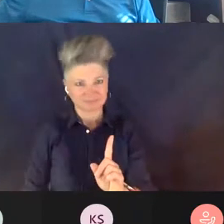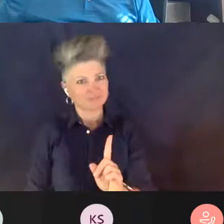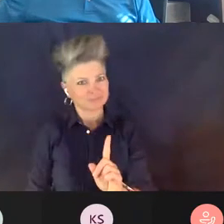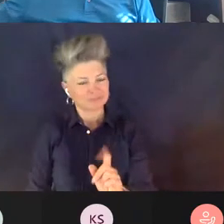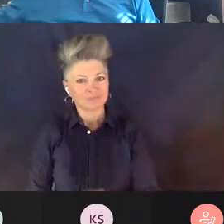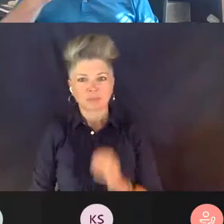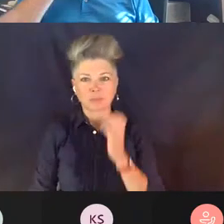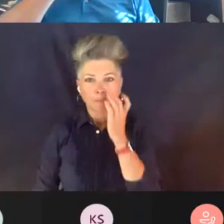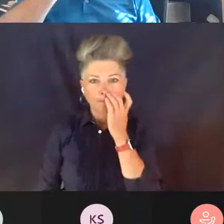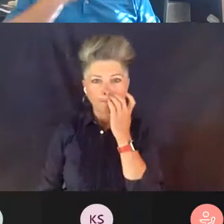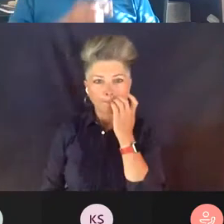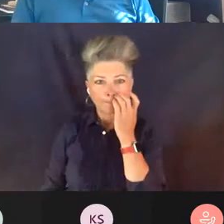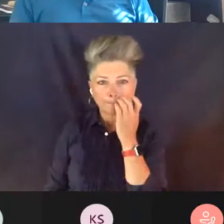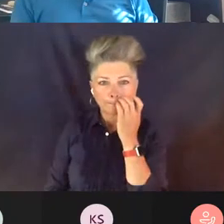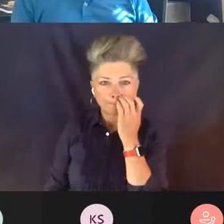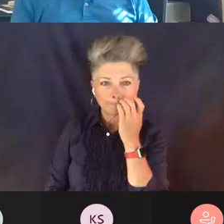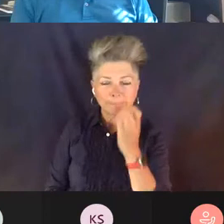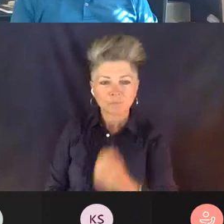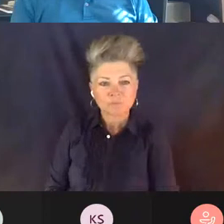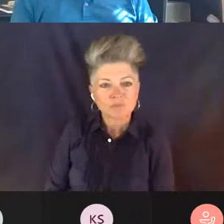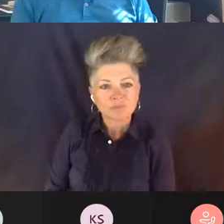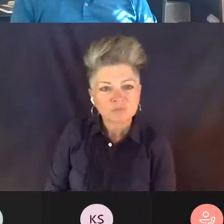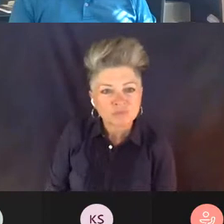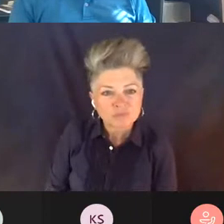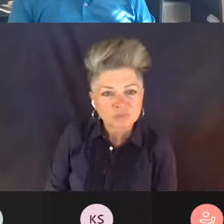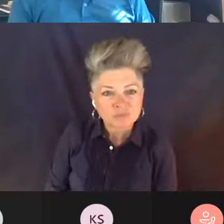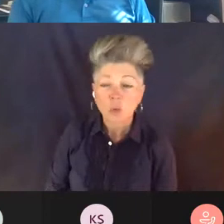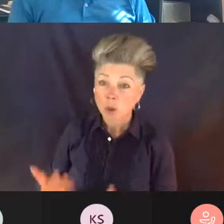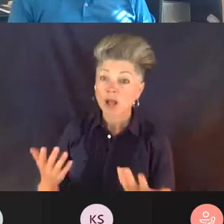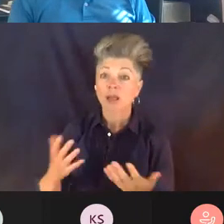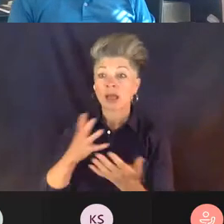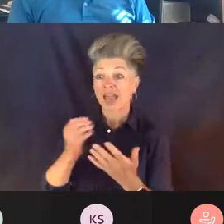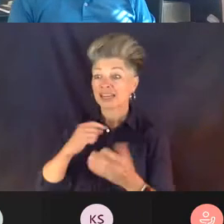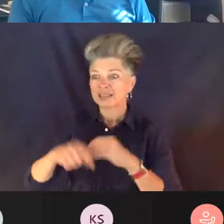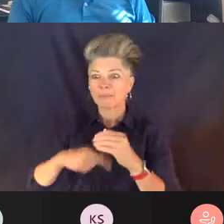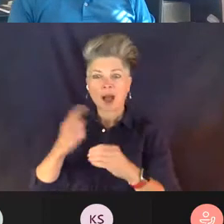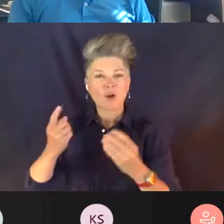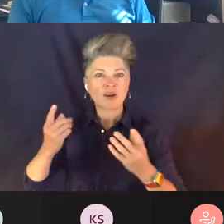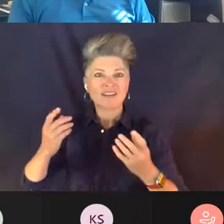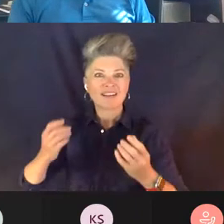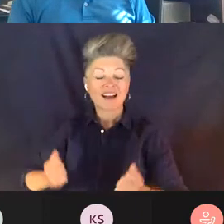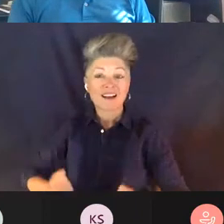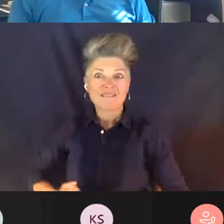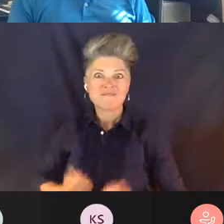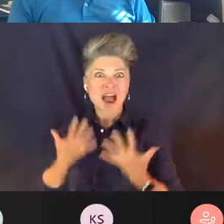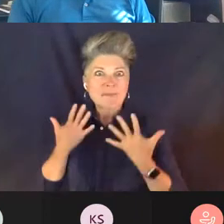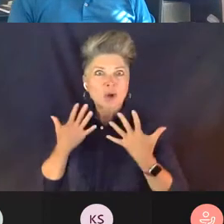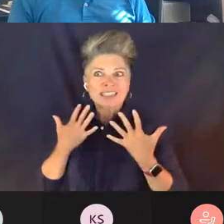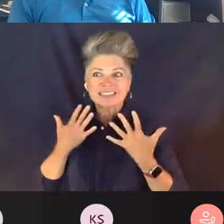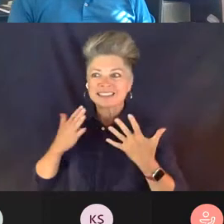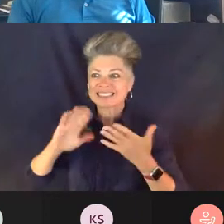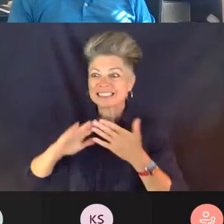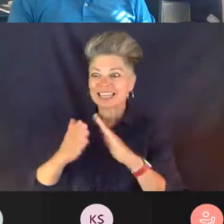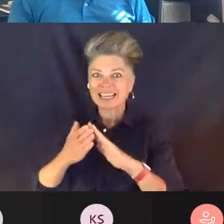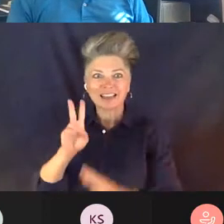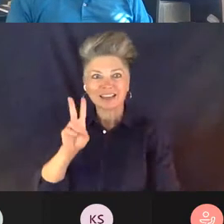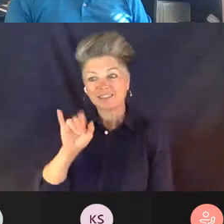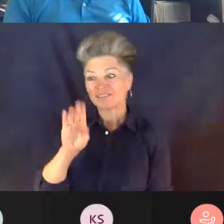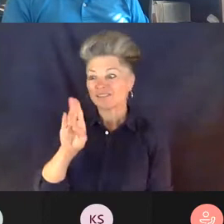Well, it's about a vibrant city. You can't have a vibrant city where people